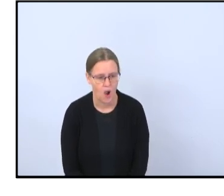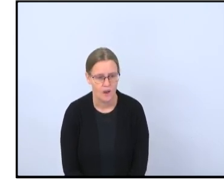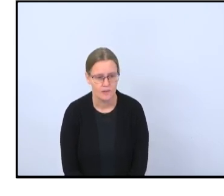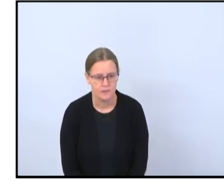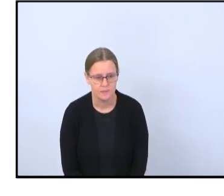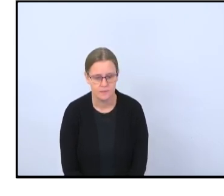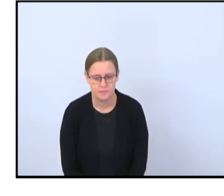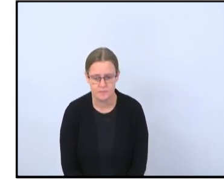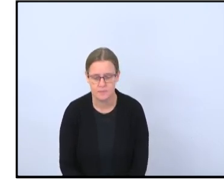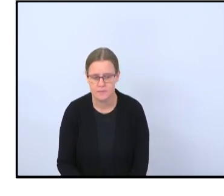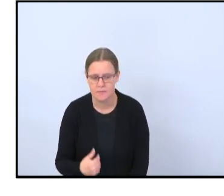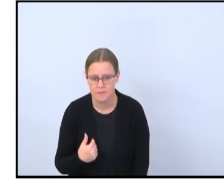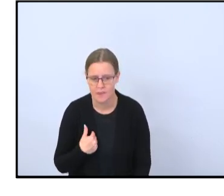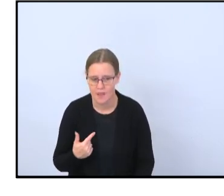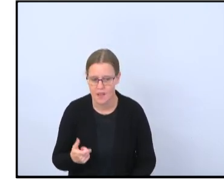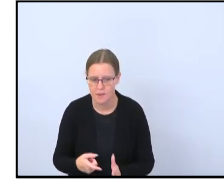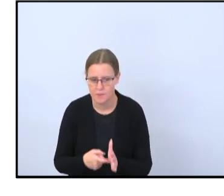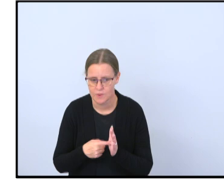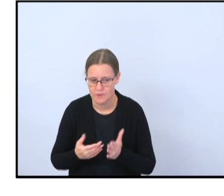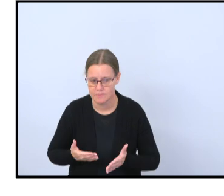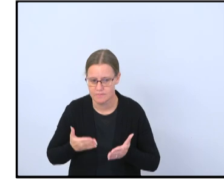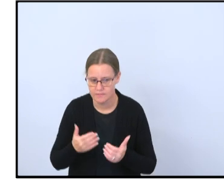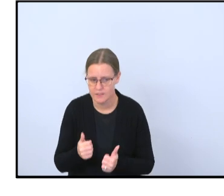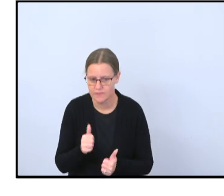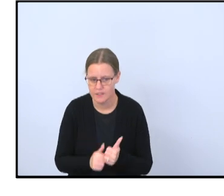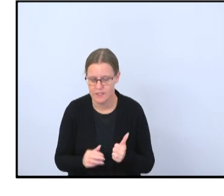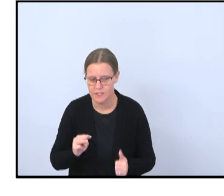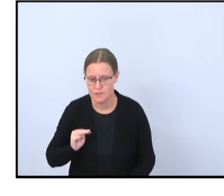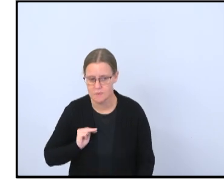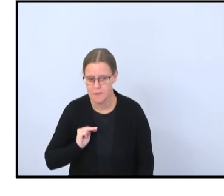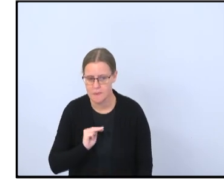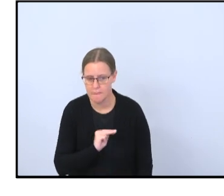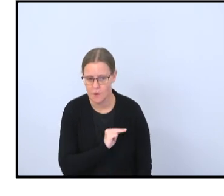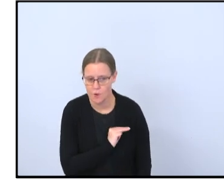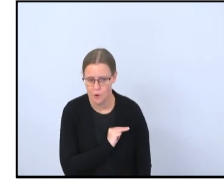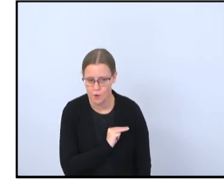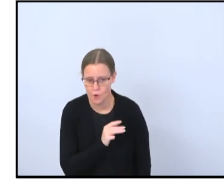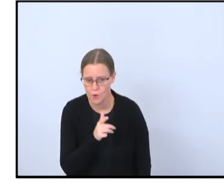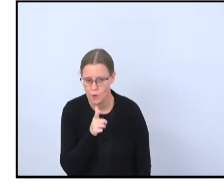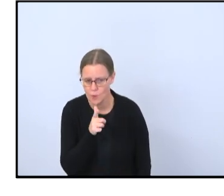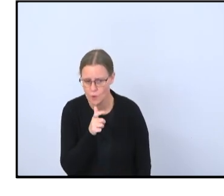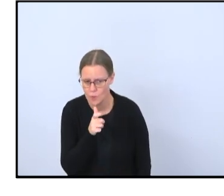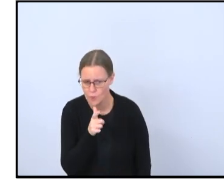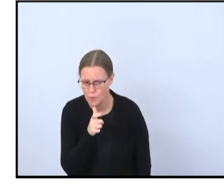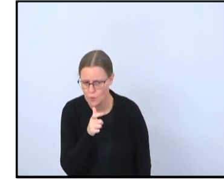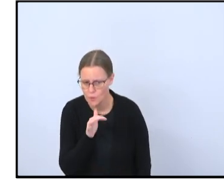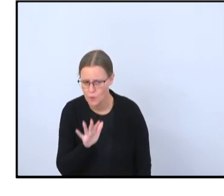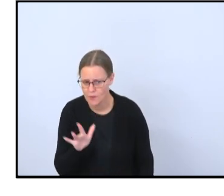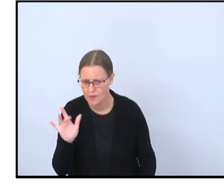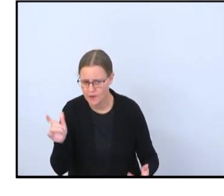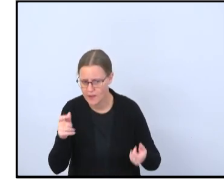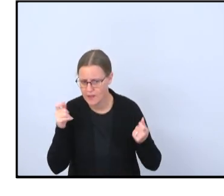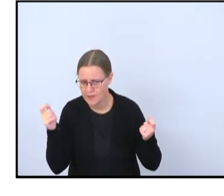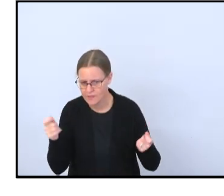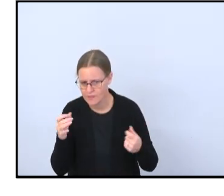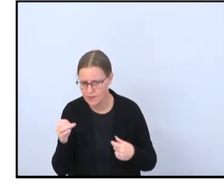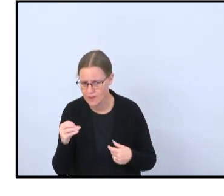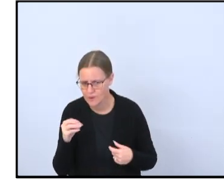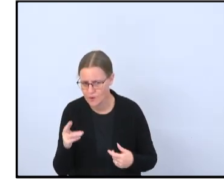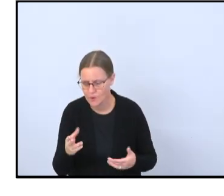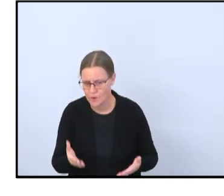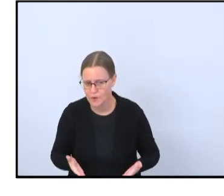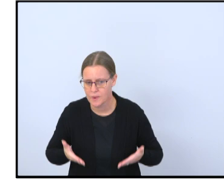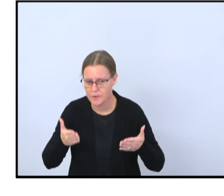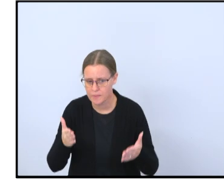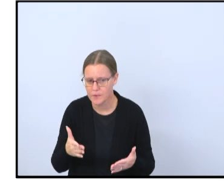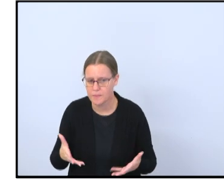as a board president, am required to announce the names of each member who, as of that member's anniversary of the election or the appointment of the board,